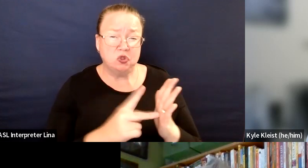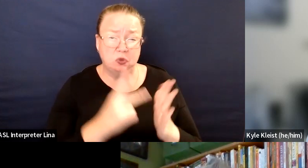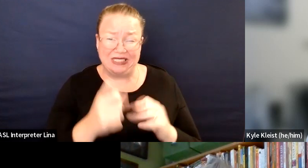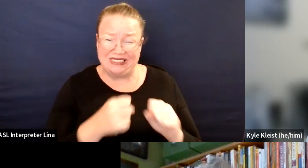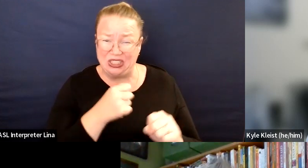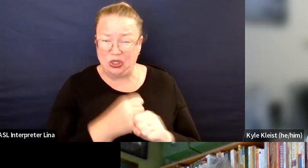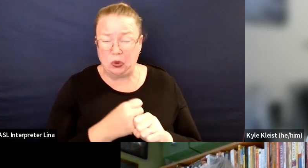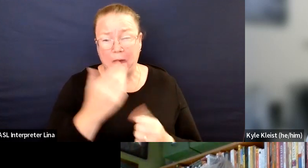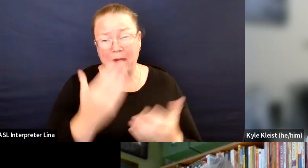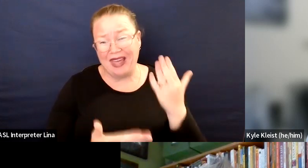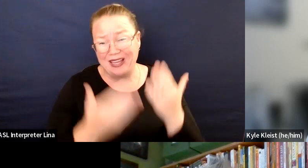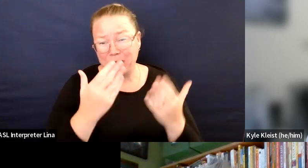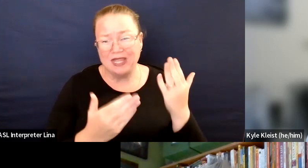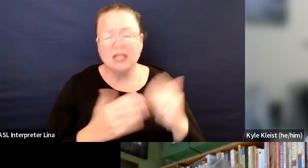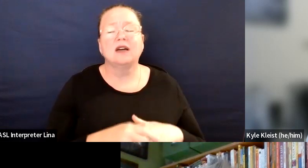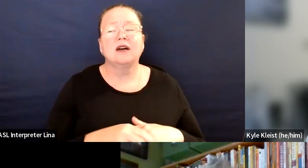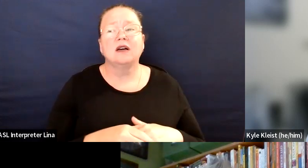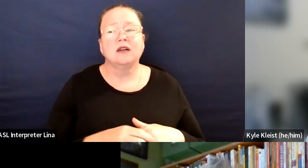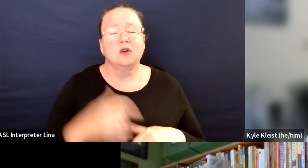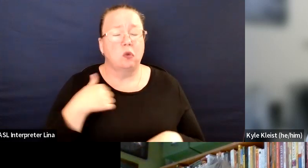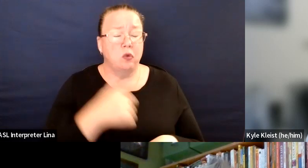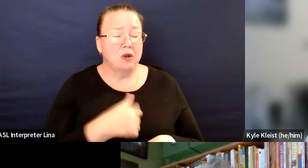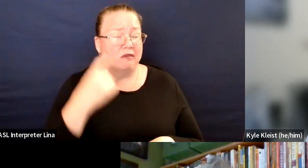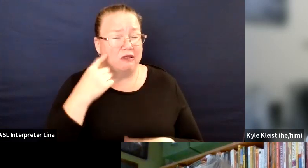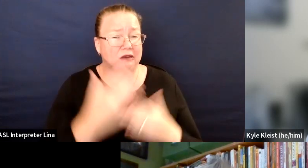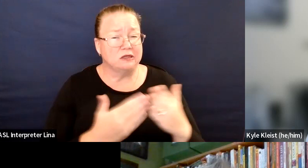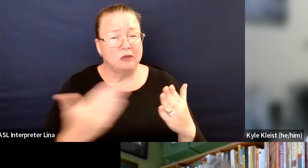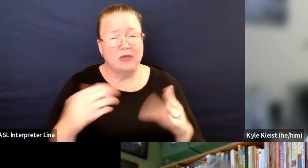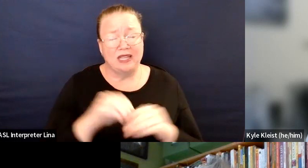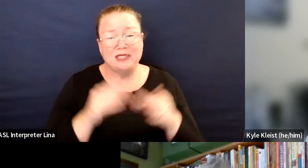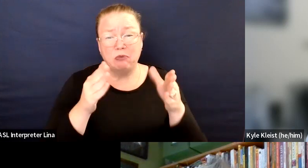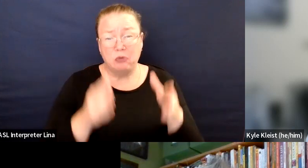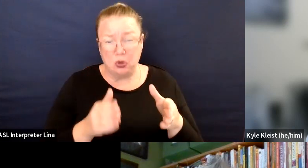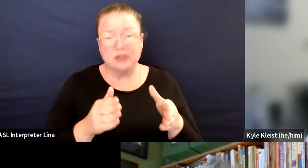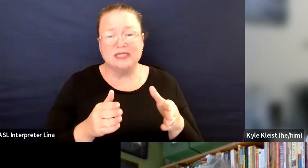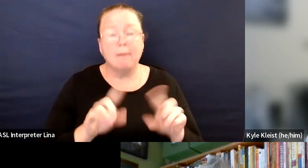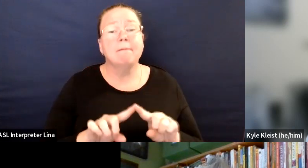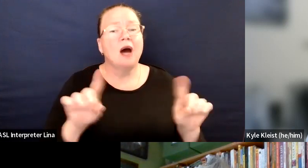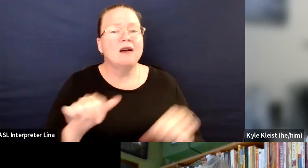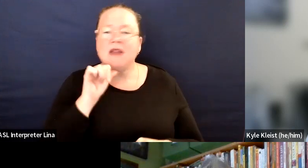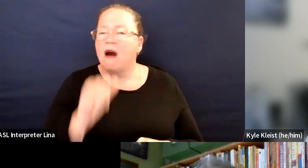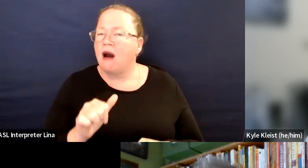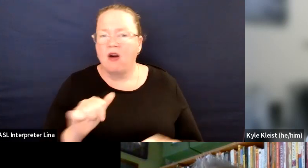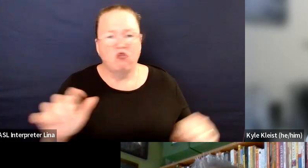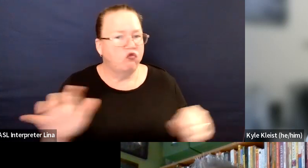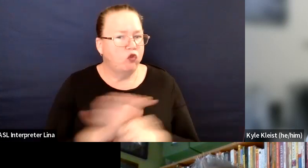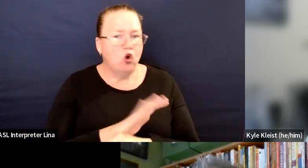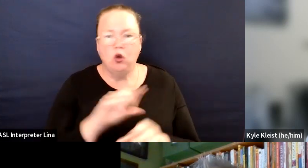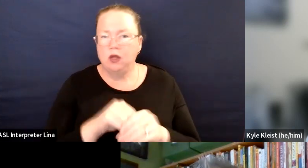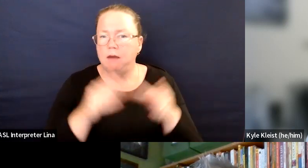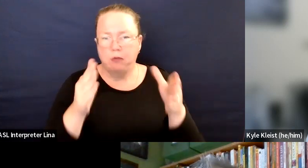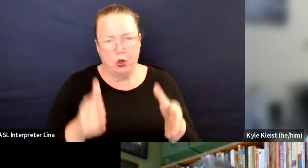said, we're thinking about doing some things in person, but not fully in